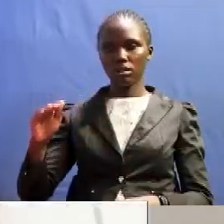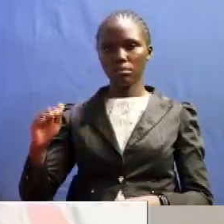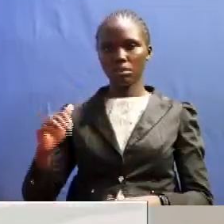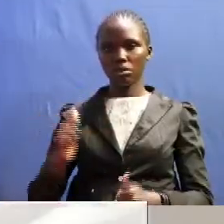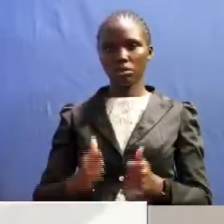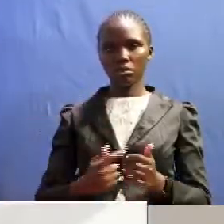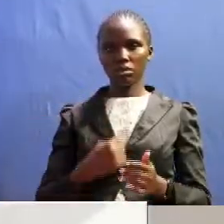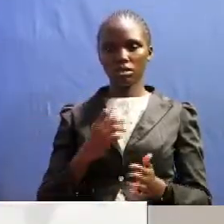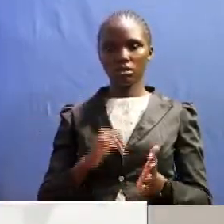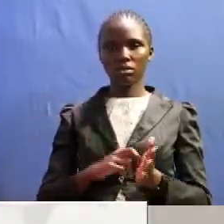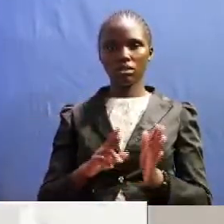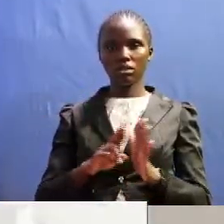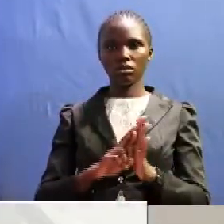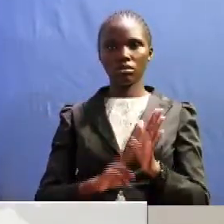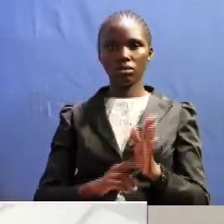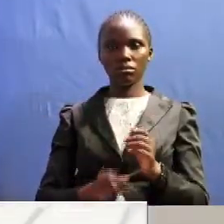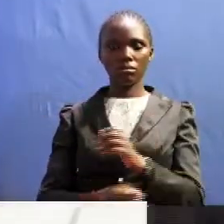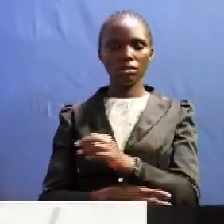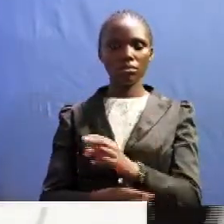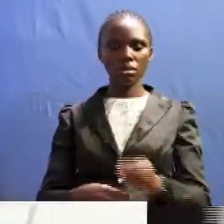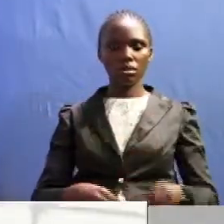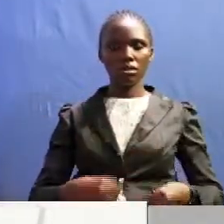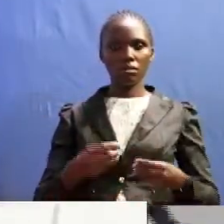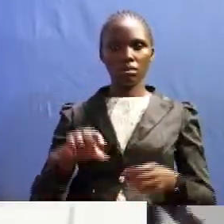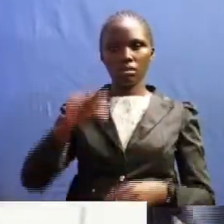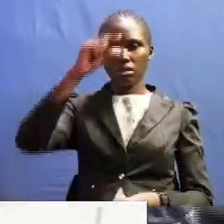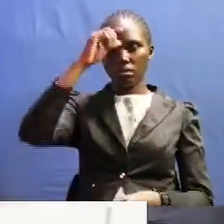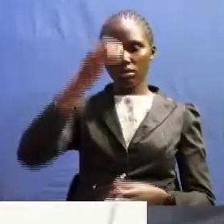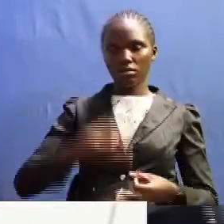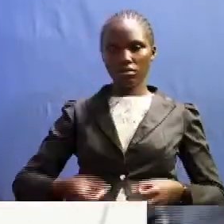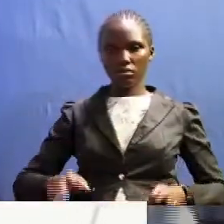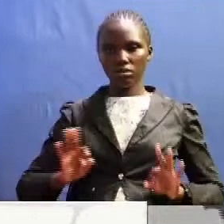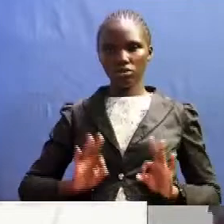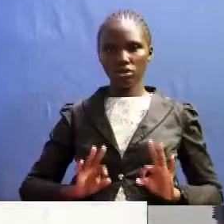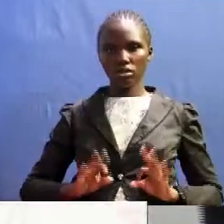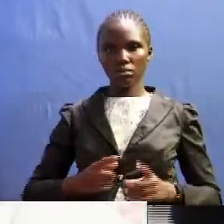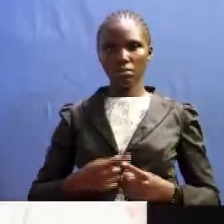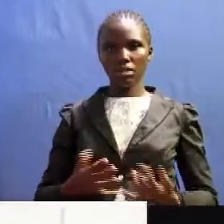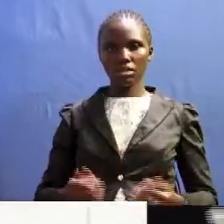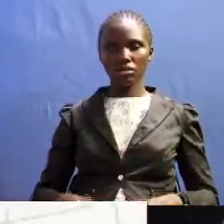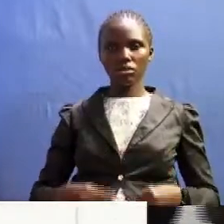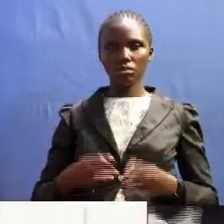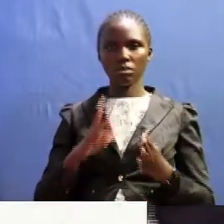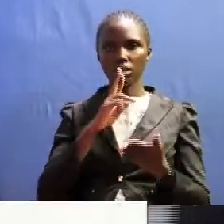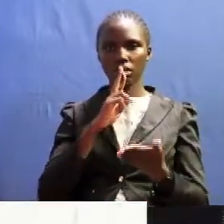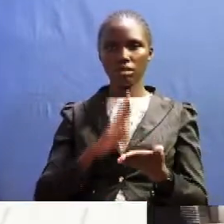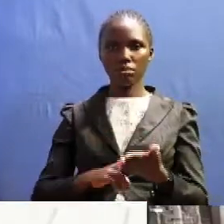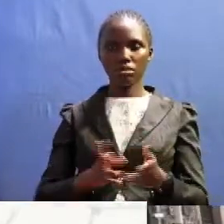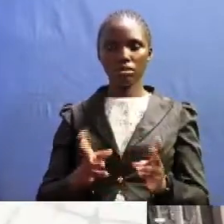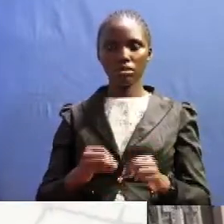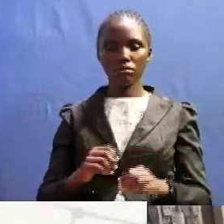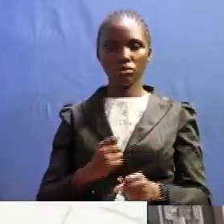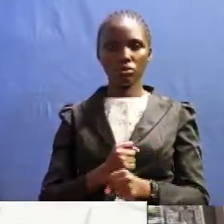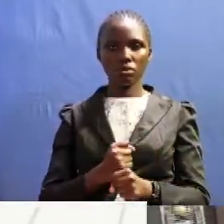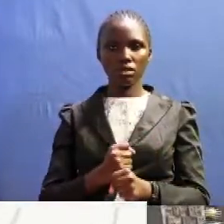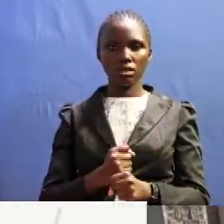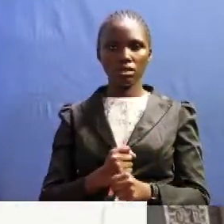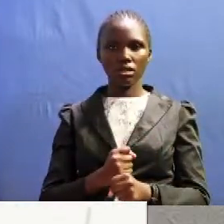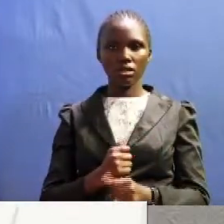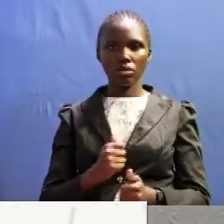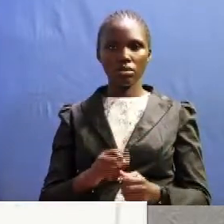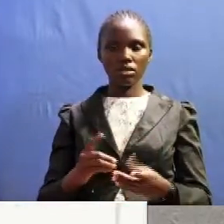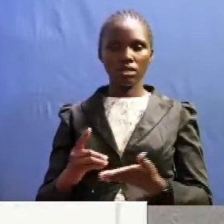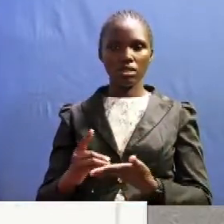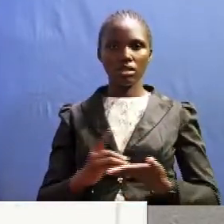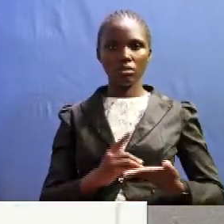claimed that lawmakers demand bribes from government officials to manipulate committee reports or pass bills, sparking heated debate